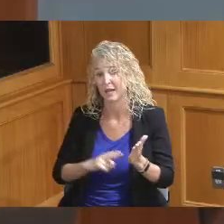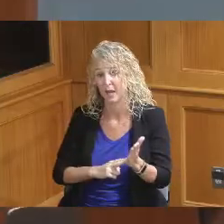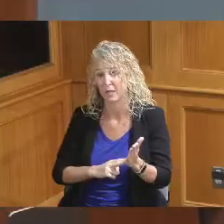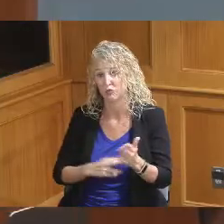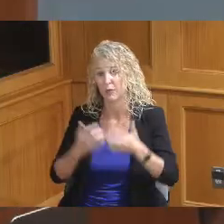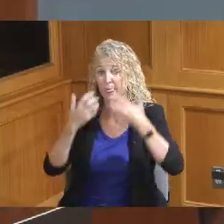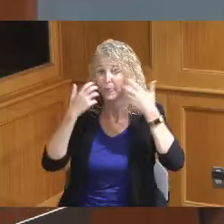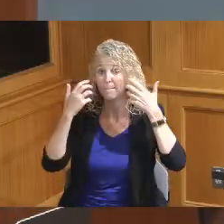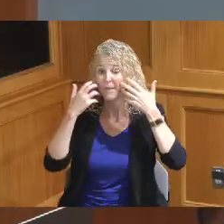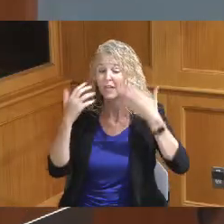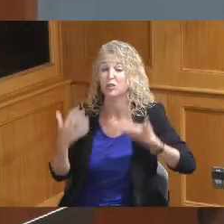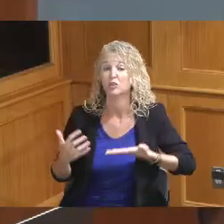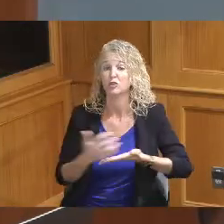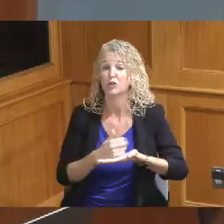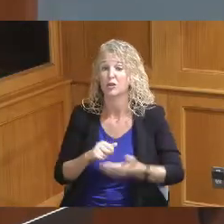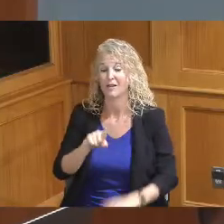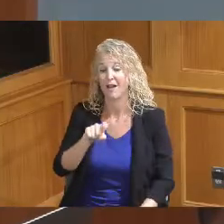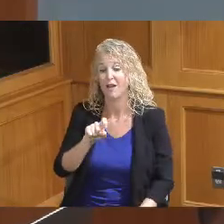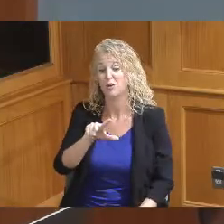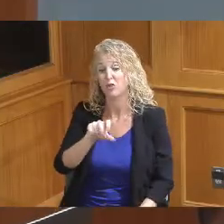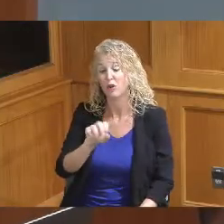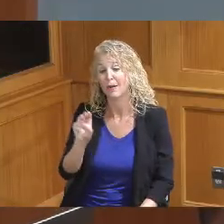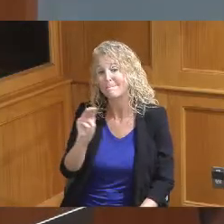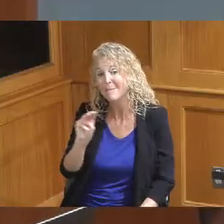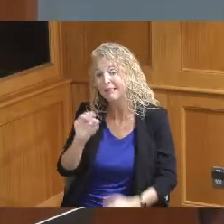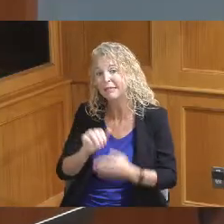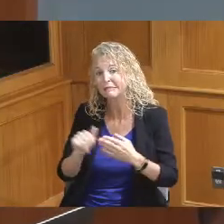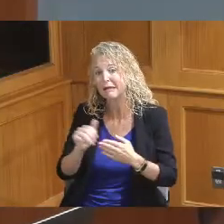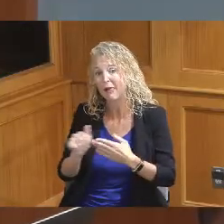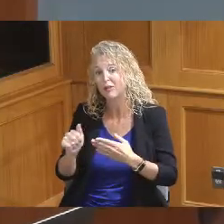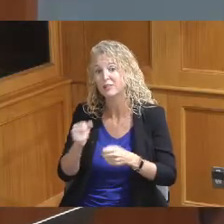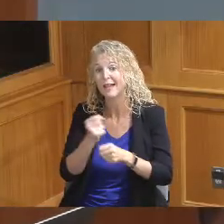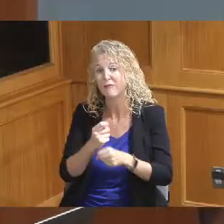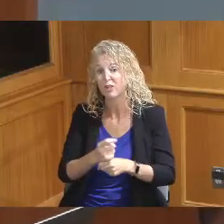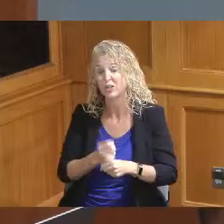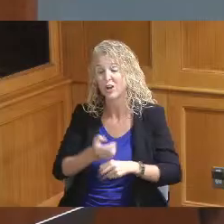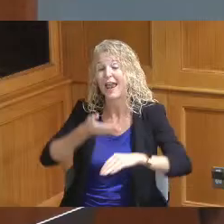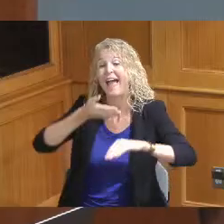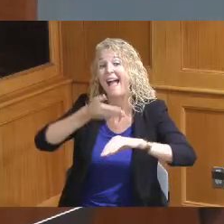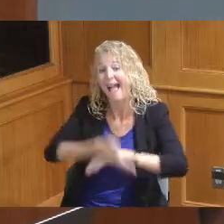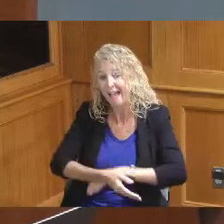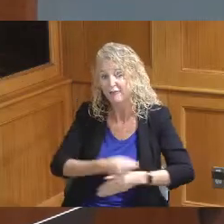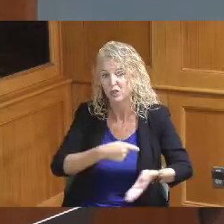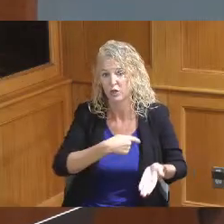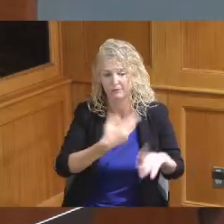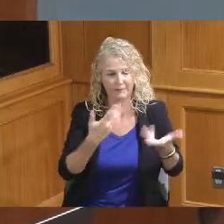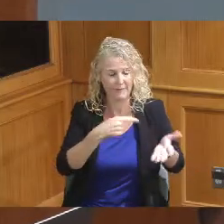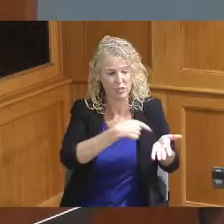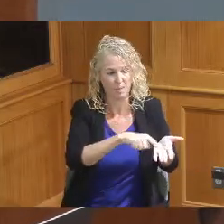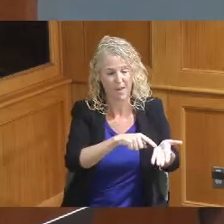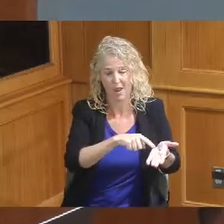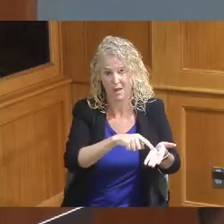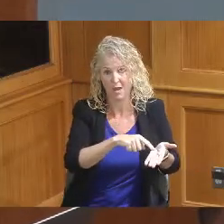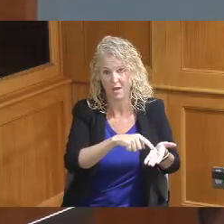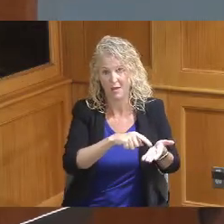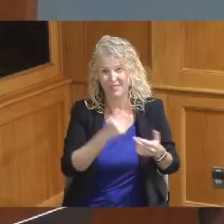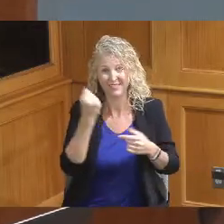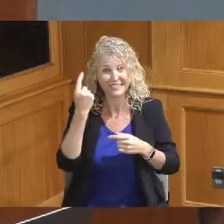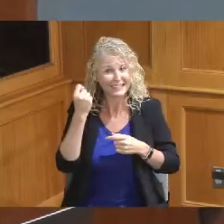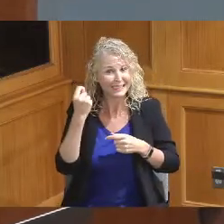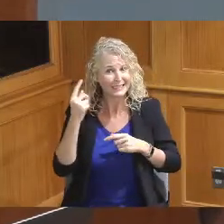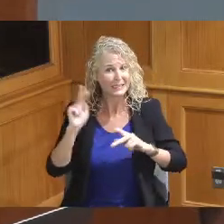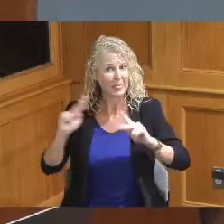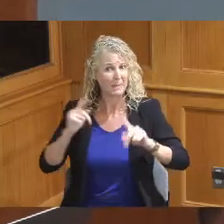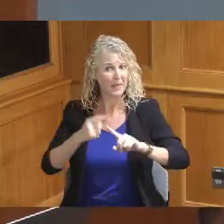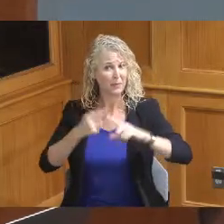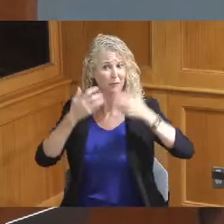million each year. That's after salaries are paid. I can go through the math. Notice we don't have anyone from the Bengals